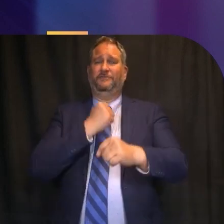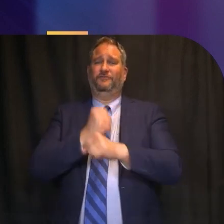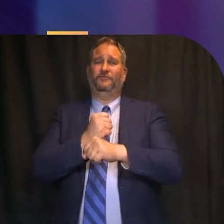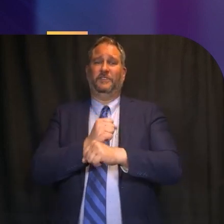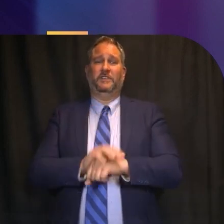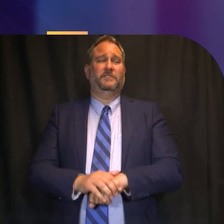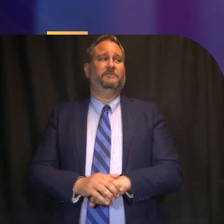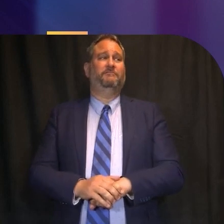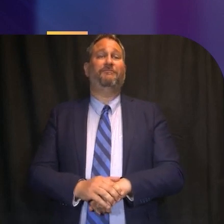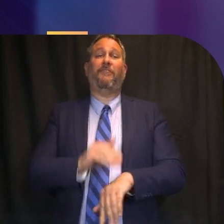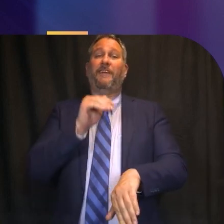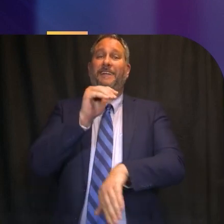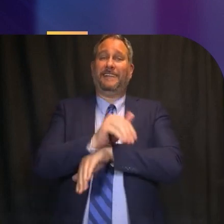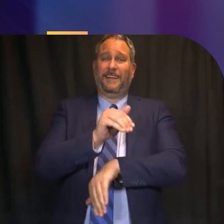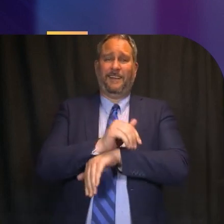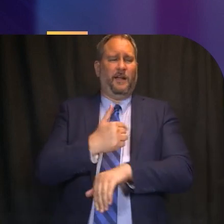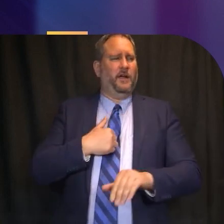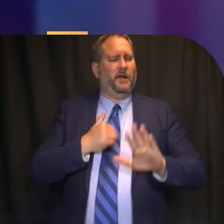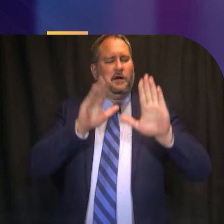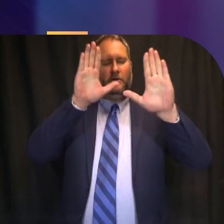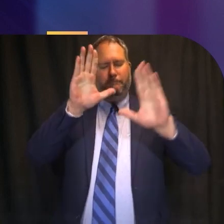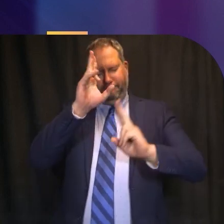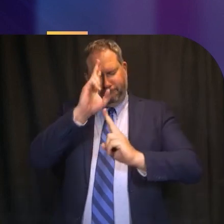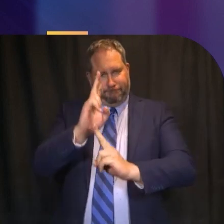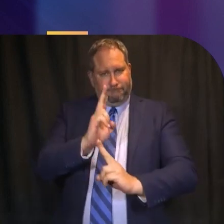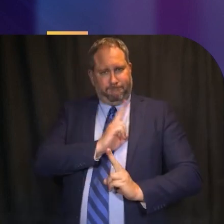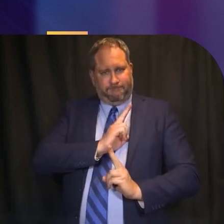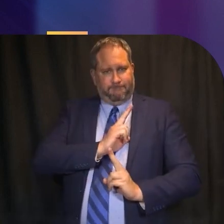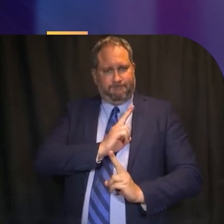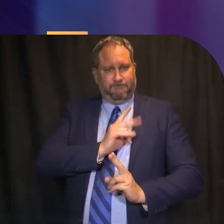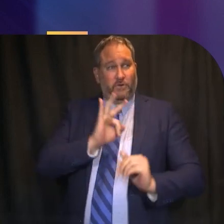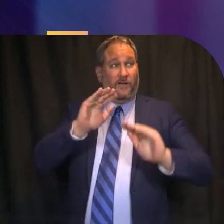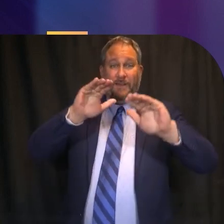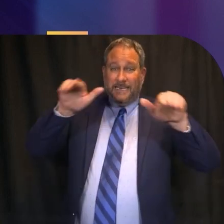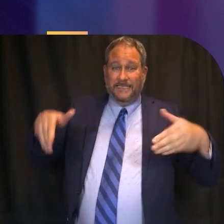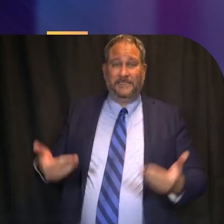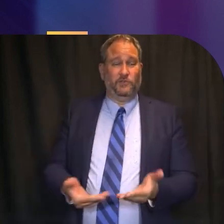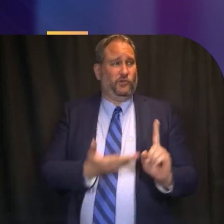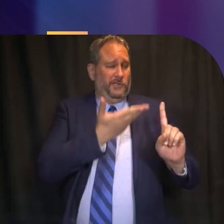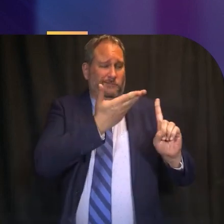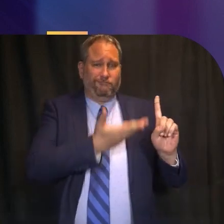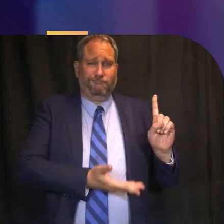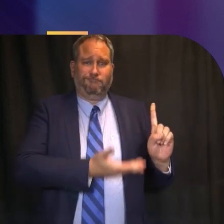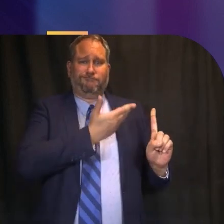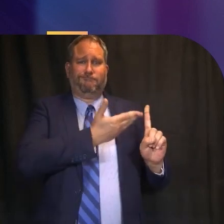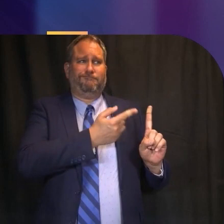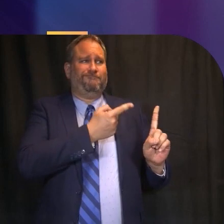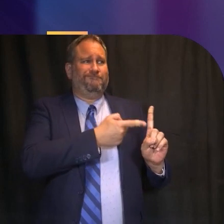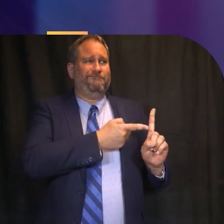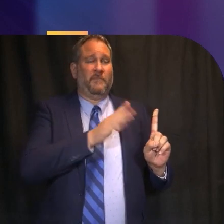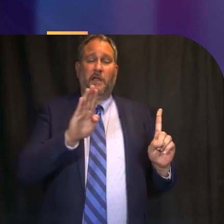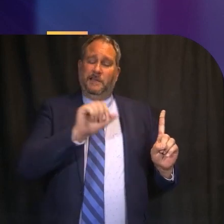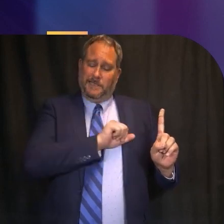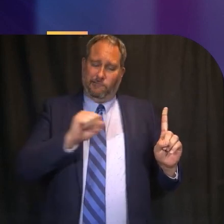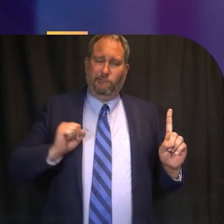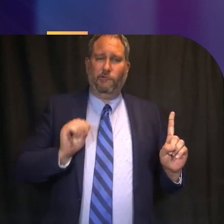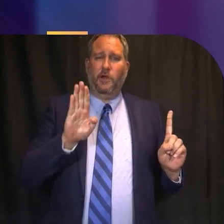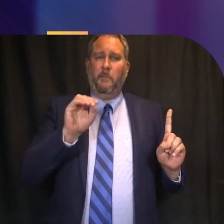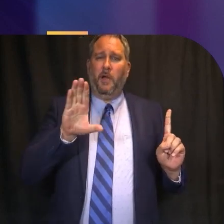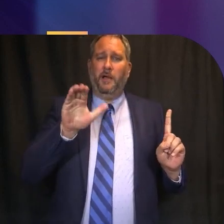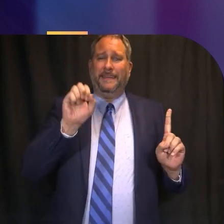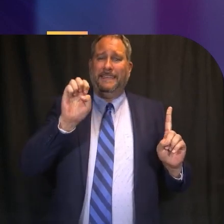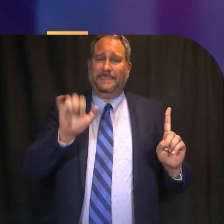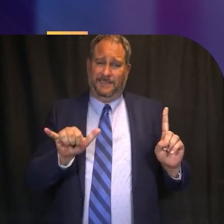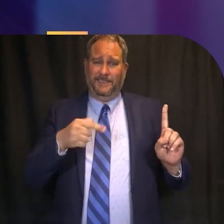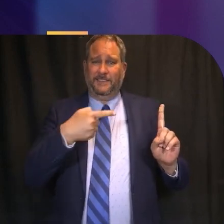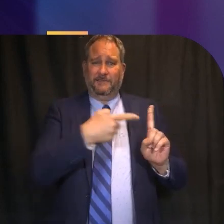of introducing to you Senator Bob Casey, not only a staunch ally